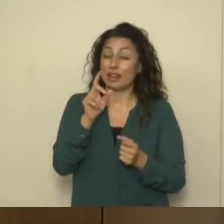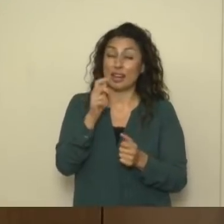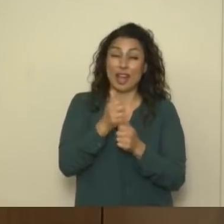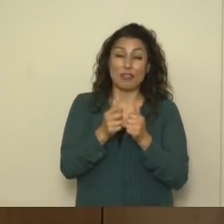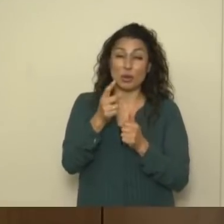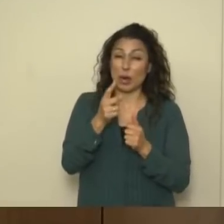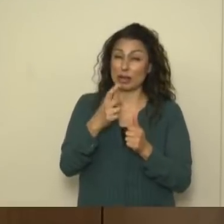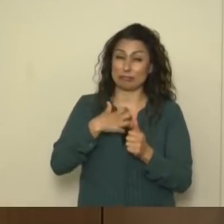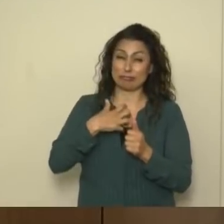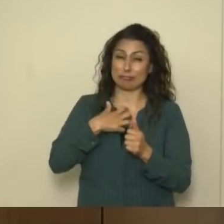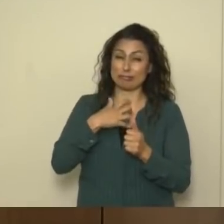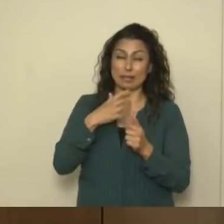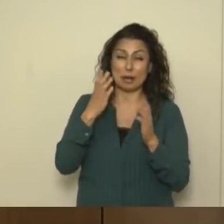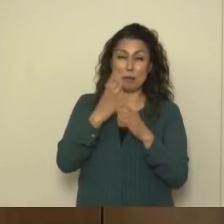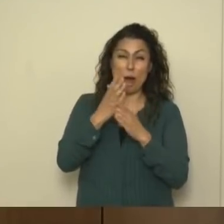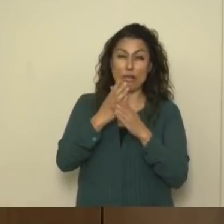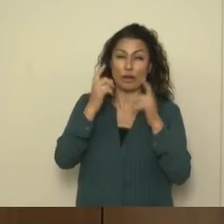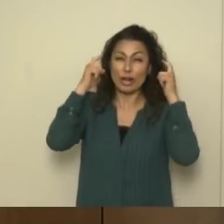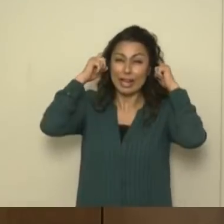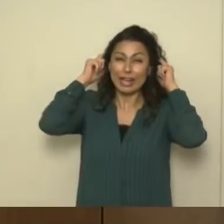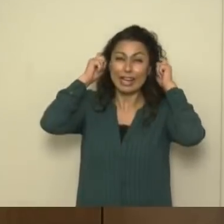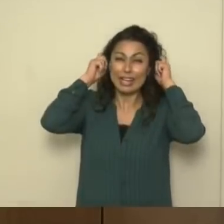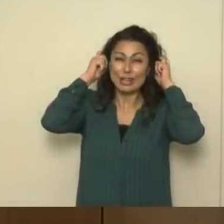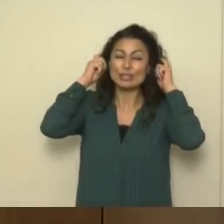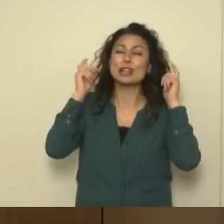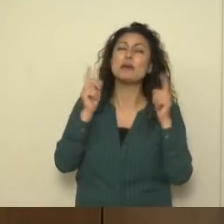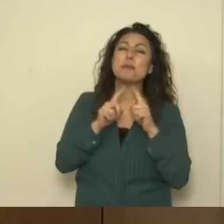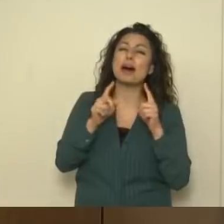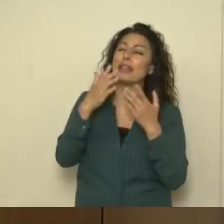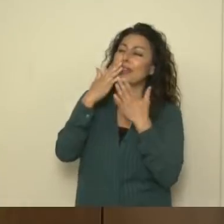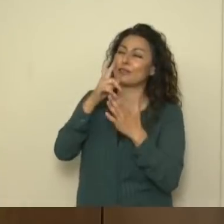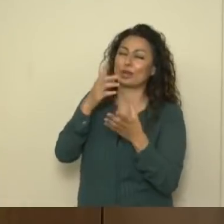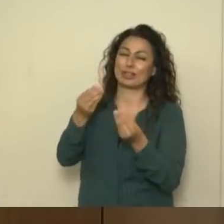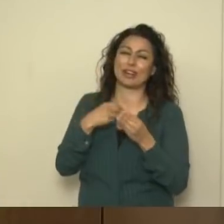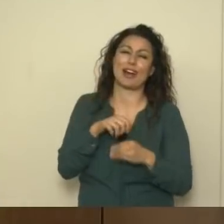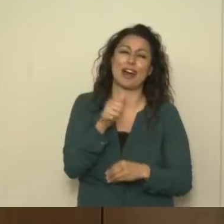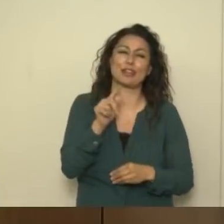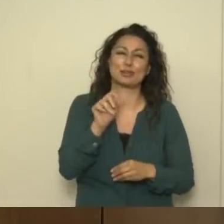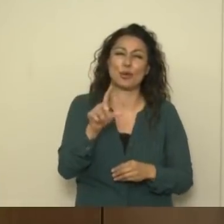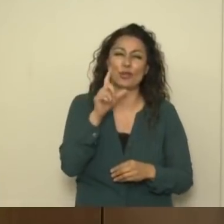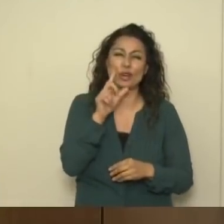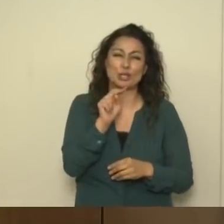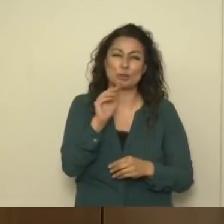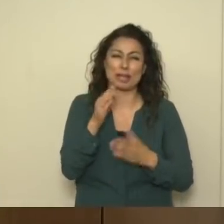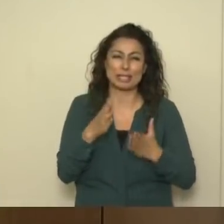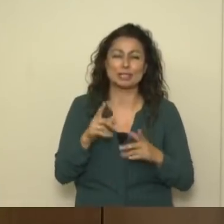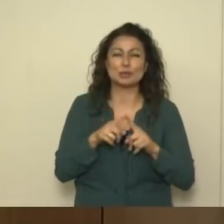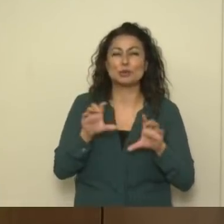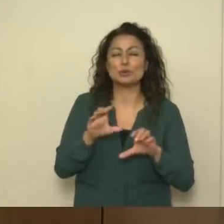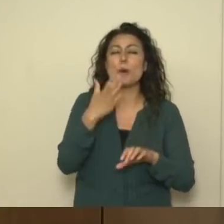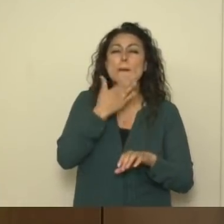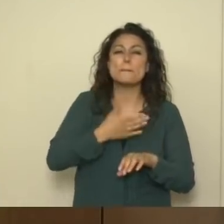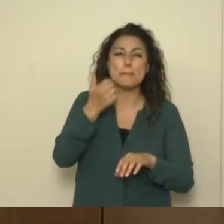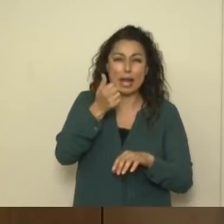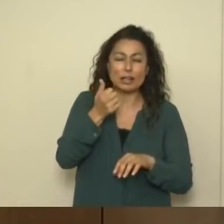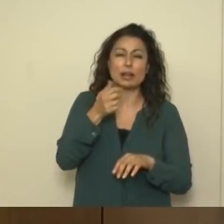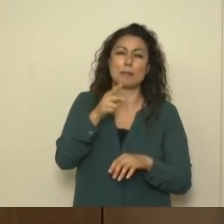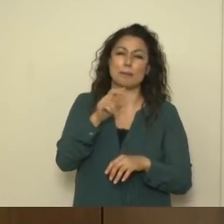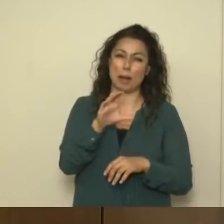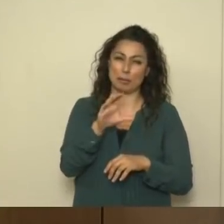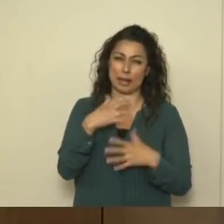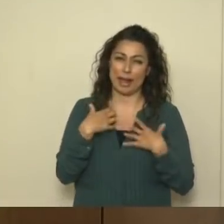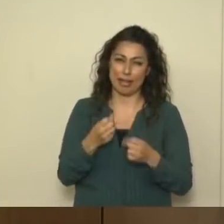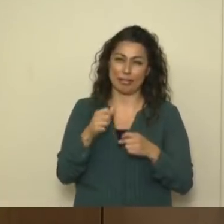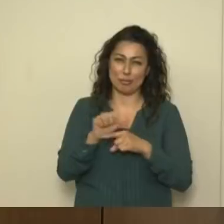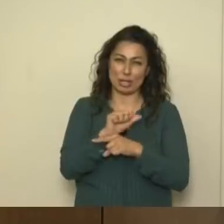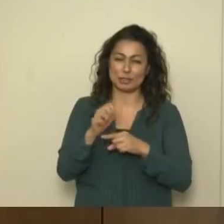everyone's ears. And thank you for giving us another tool for New Mexicans to do better public health practices.